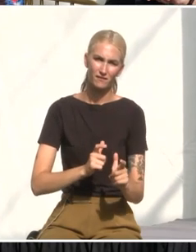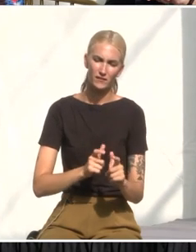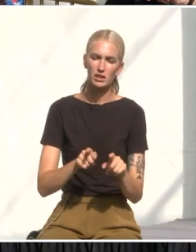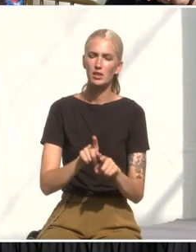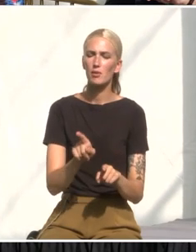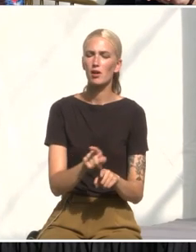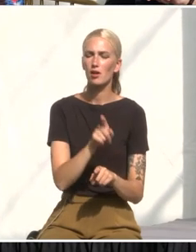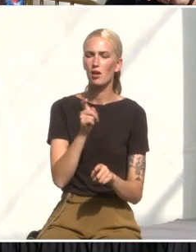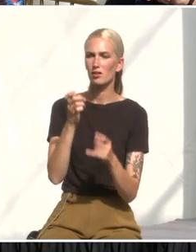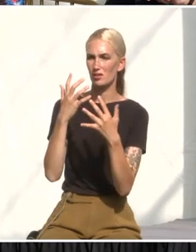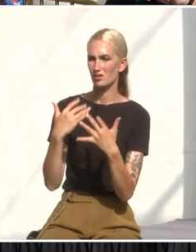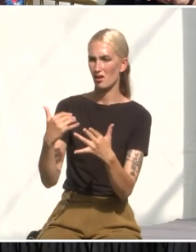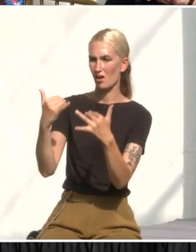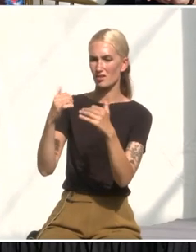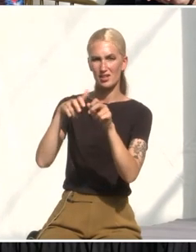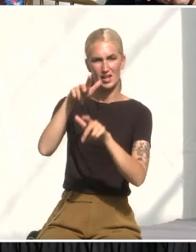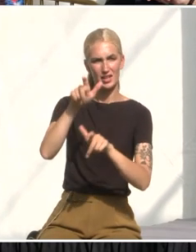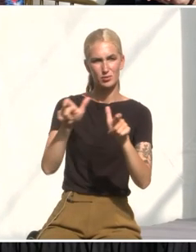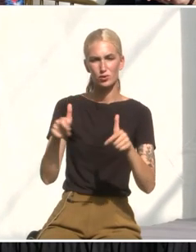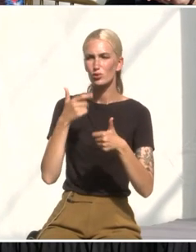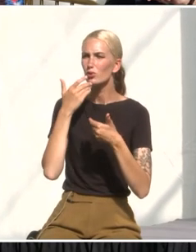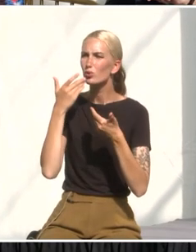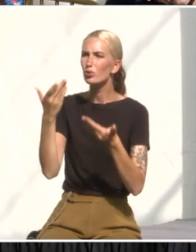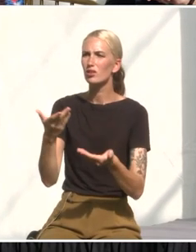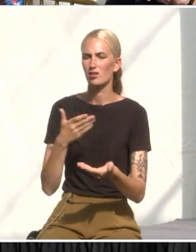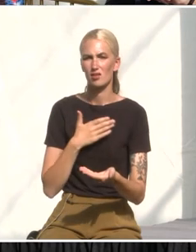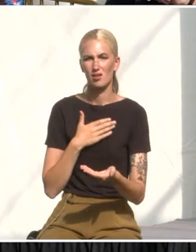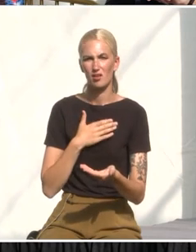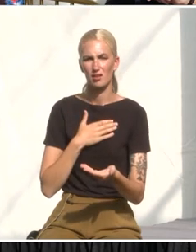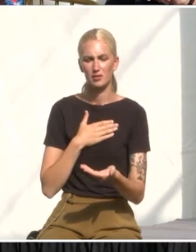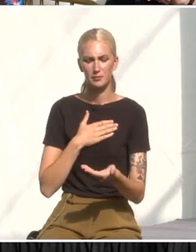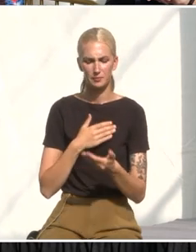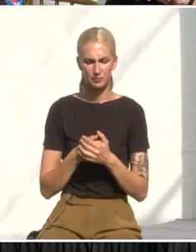you, dear guests and dear experts. So we found it out some